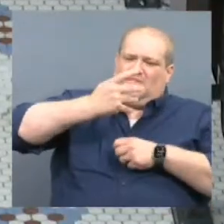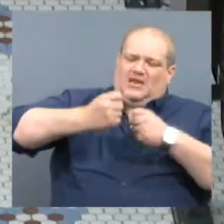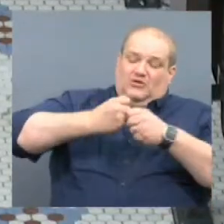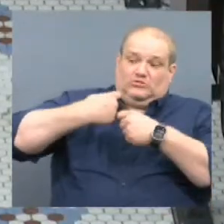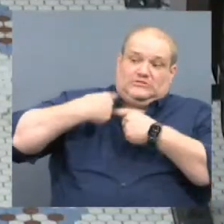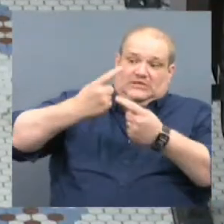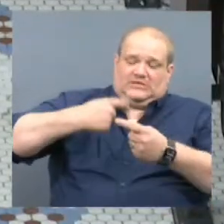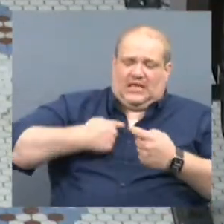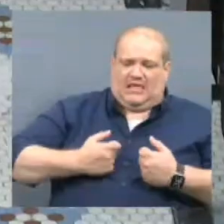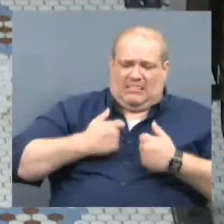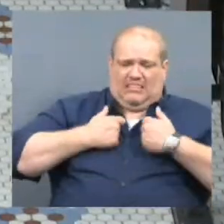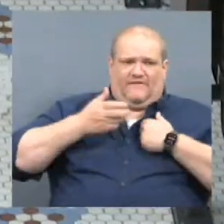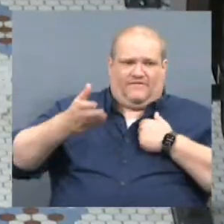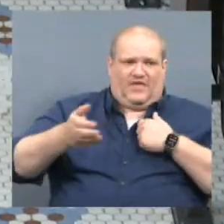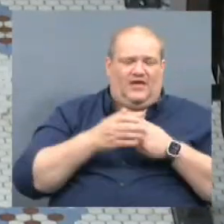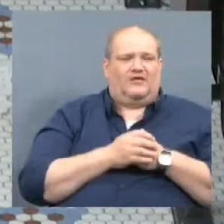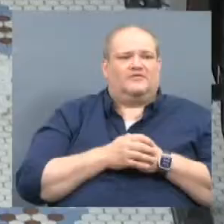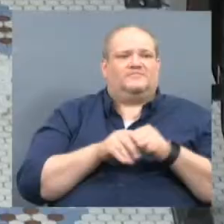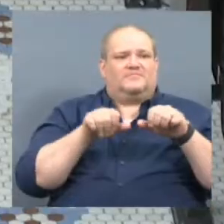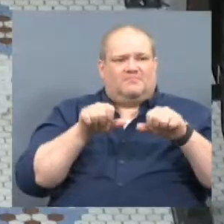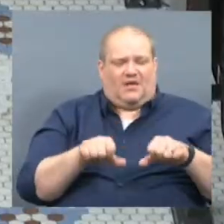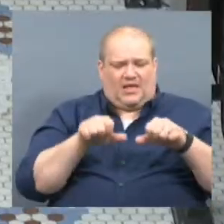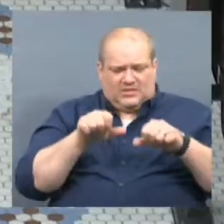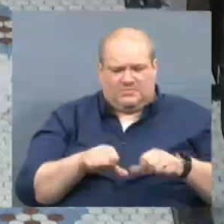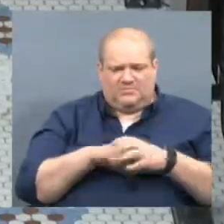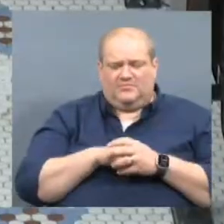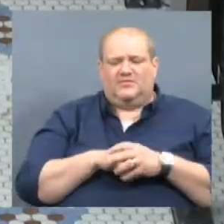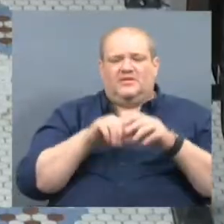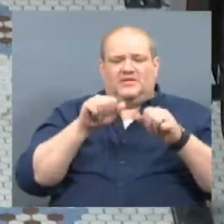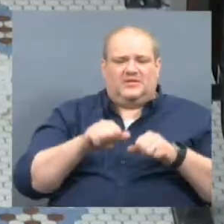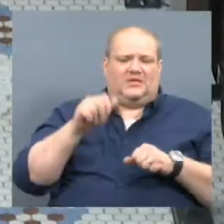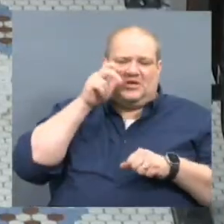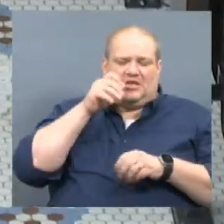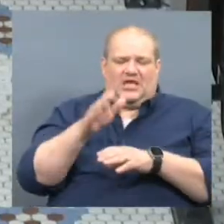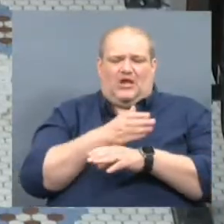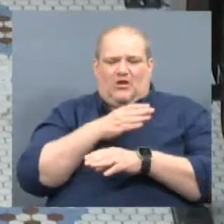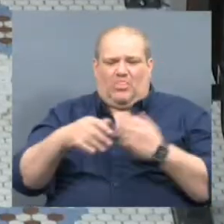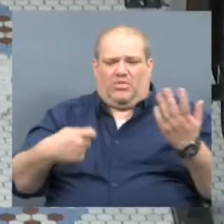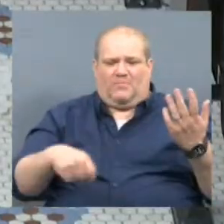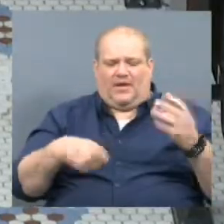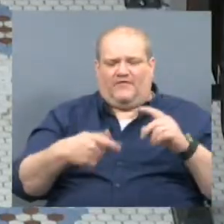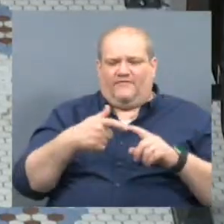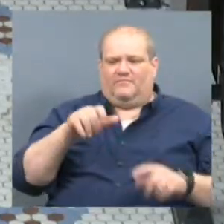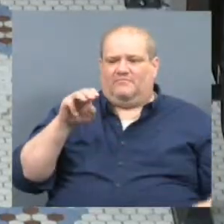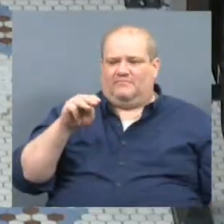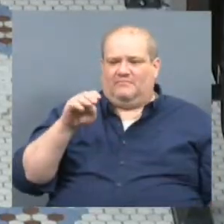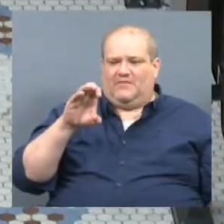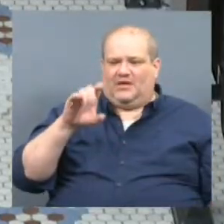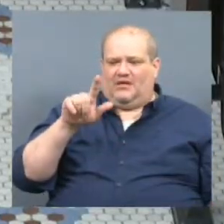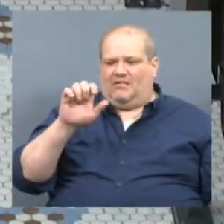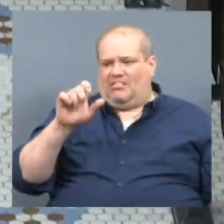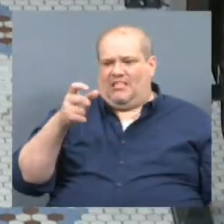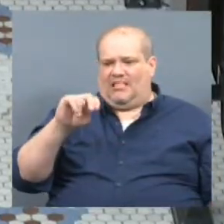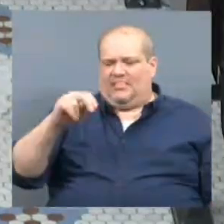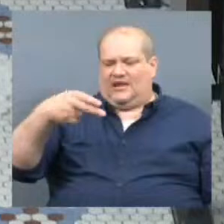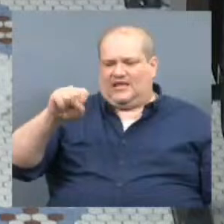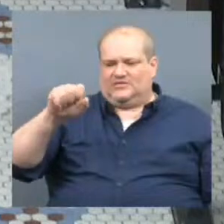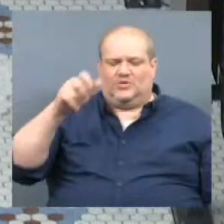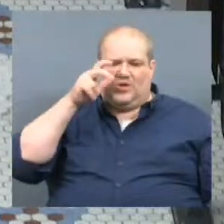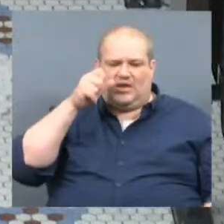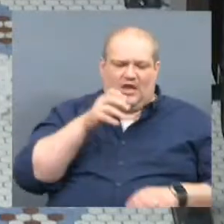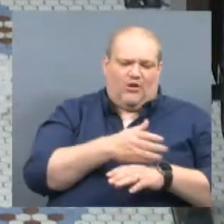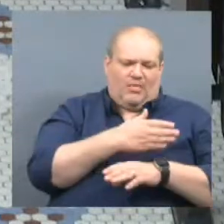there. You can possibly, you can hear the band from McCullum High School. You can hear the